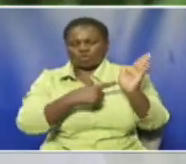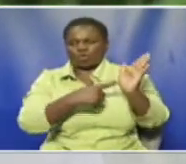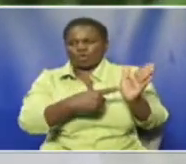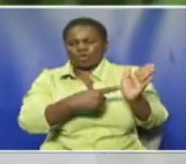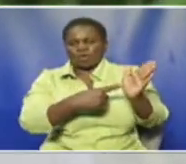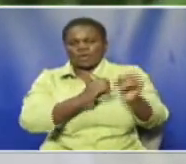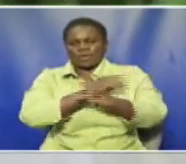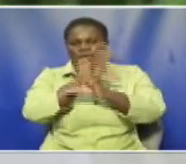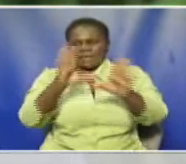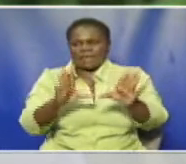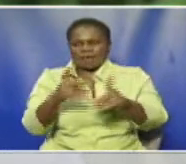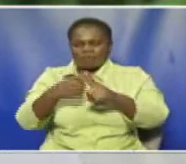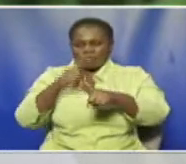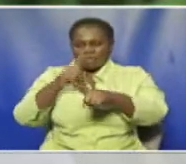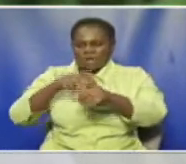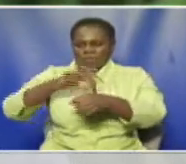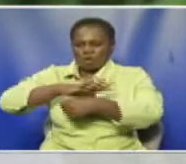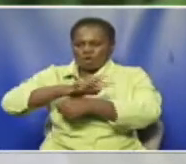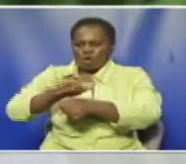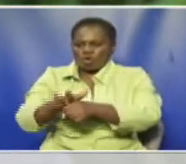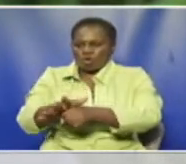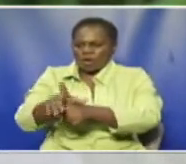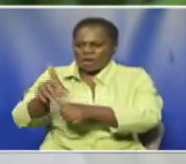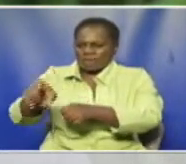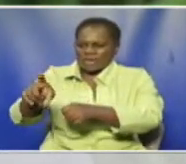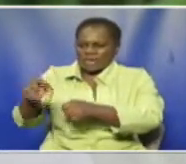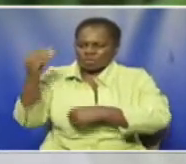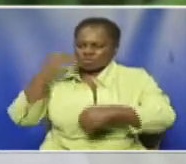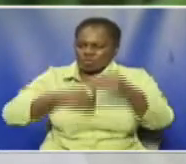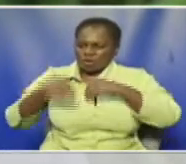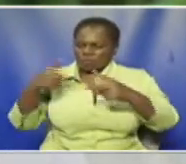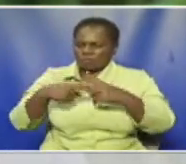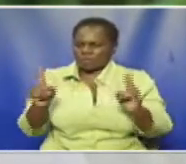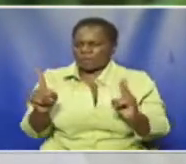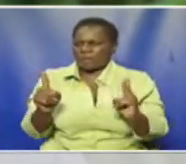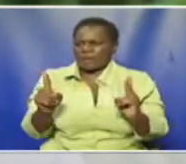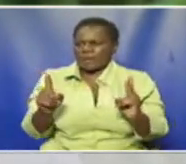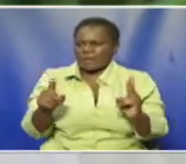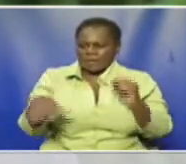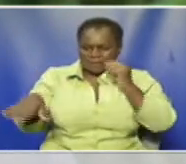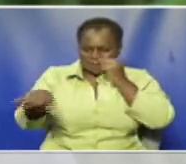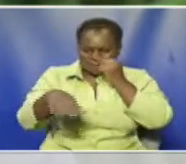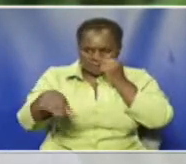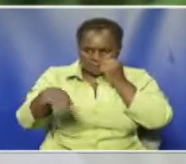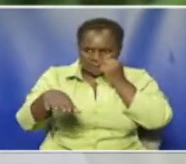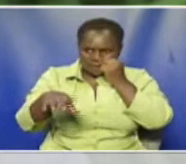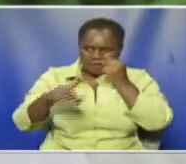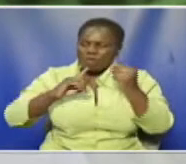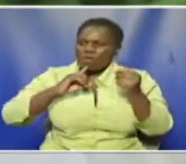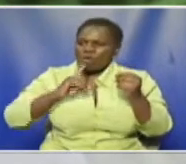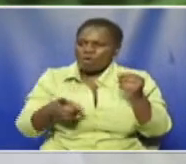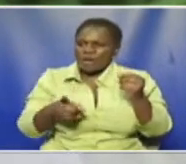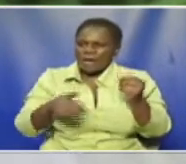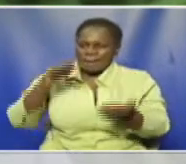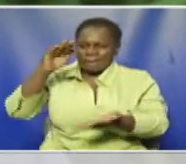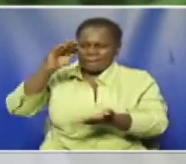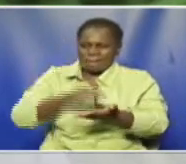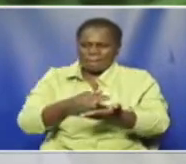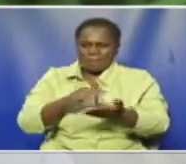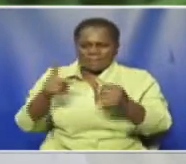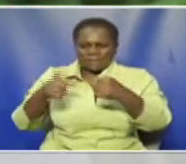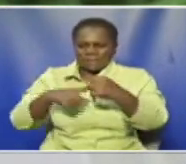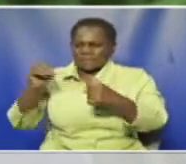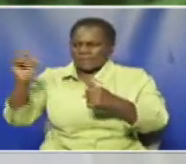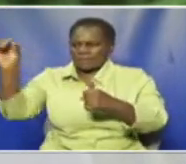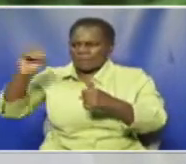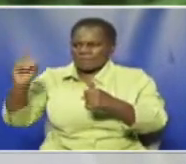clearly that since this COVID millionaire scandal hit, the fill order rate went down from